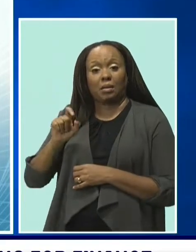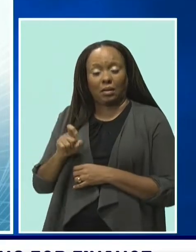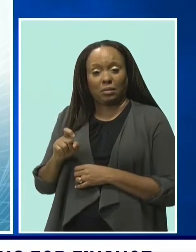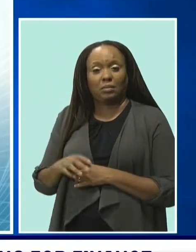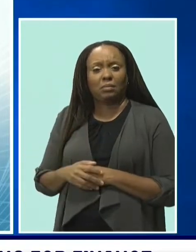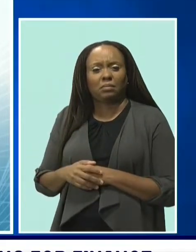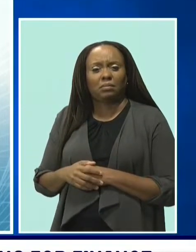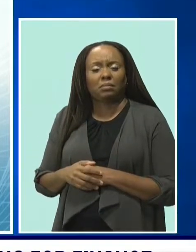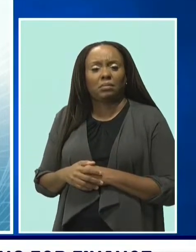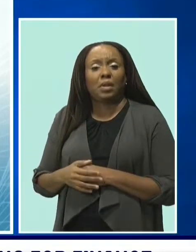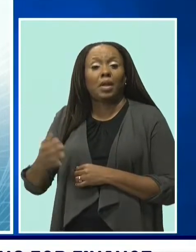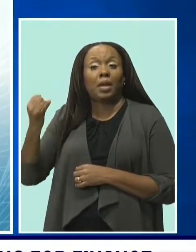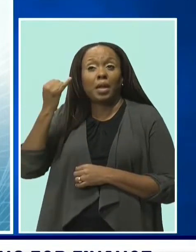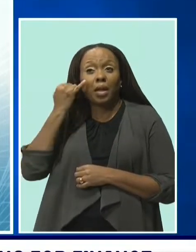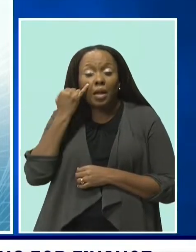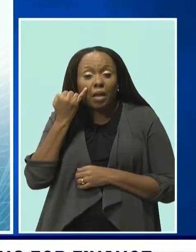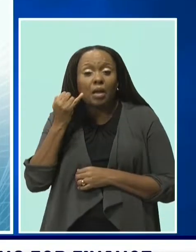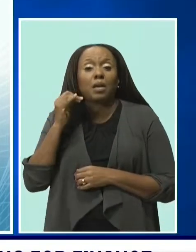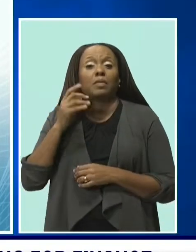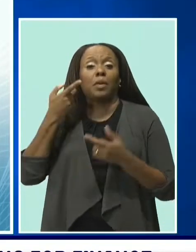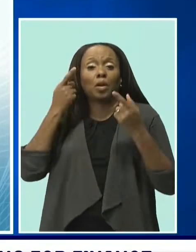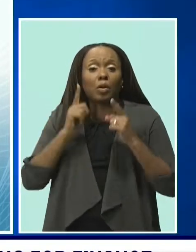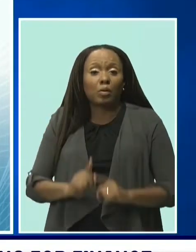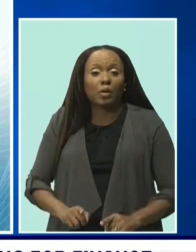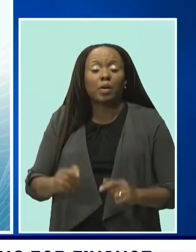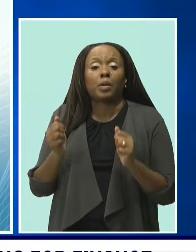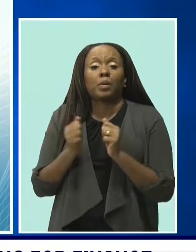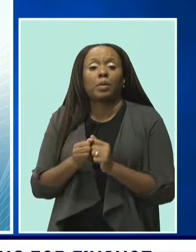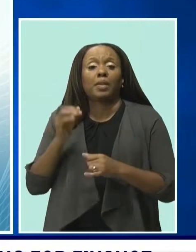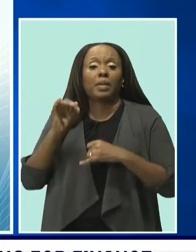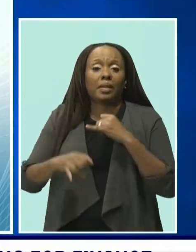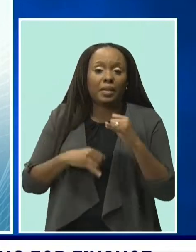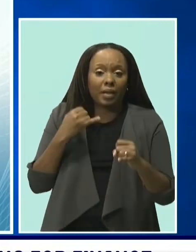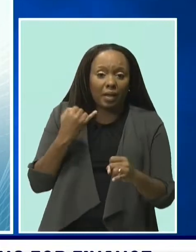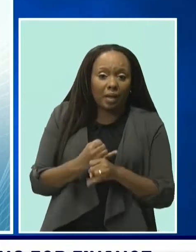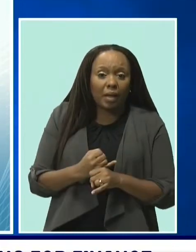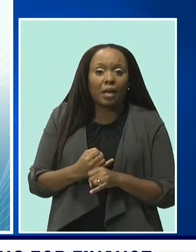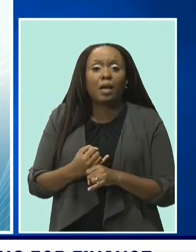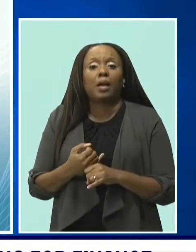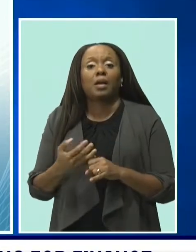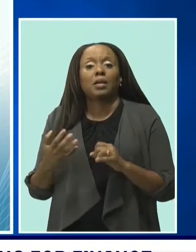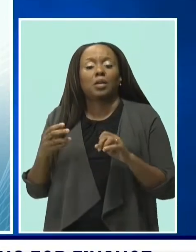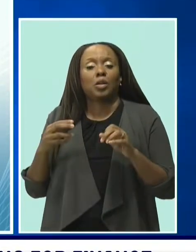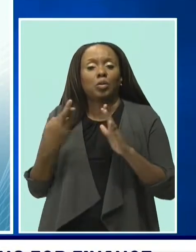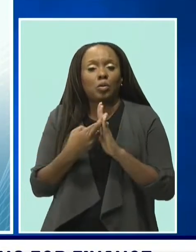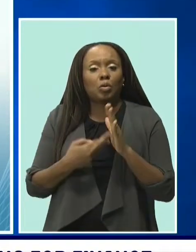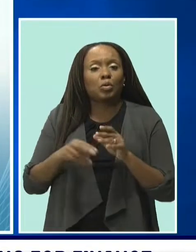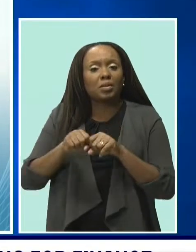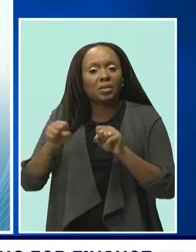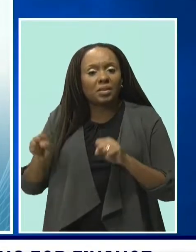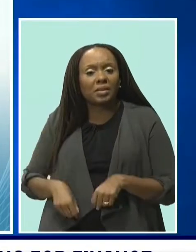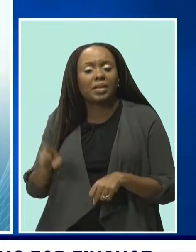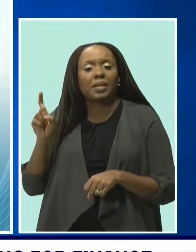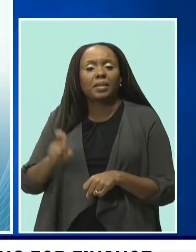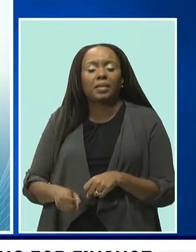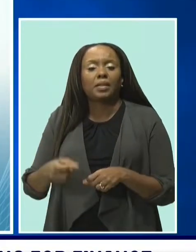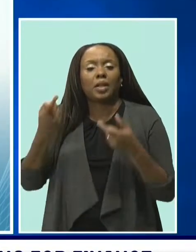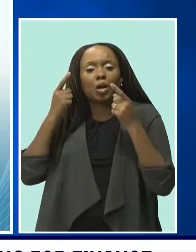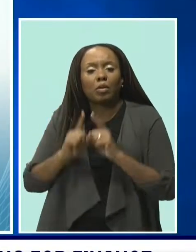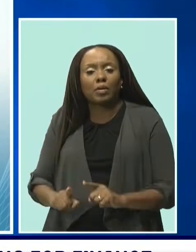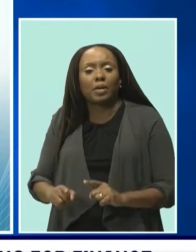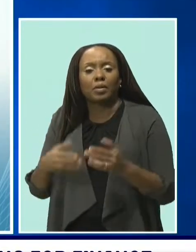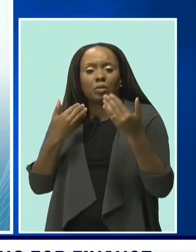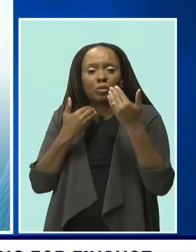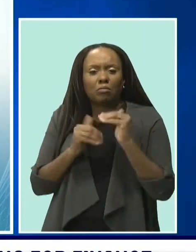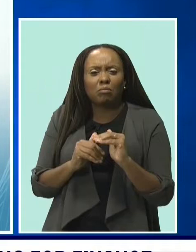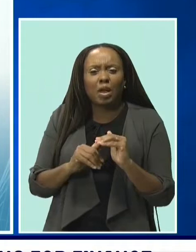an internationally agreed and impartially applied rules-based system is needed to deal with the publication of lists that restrict